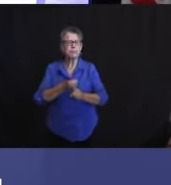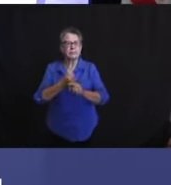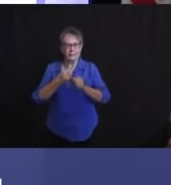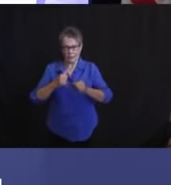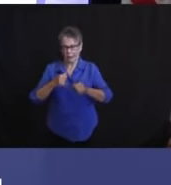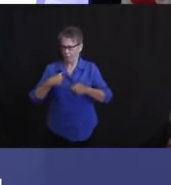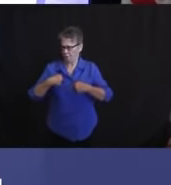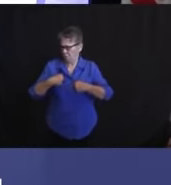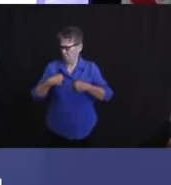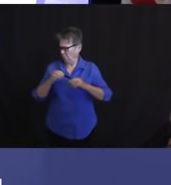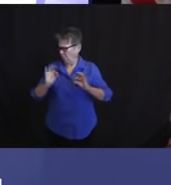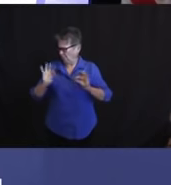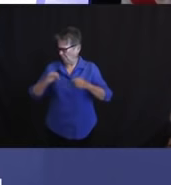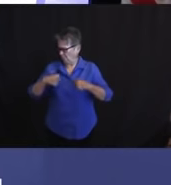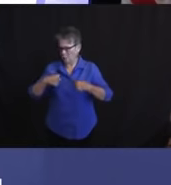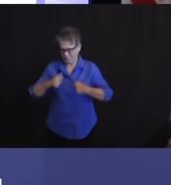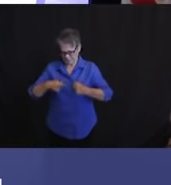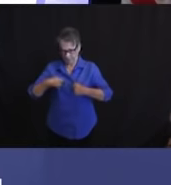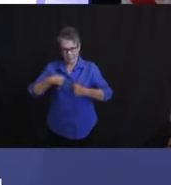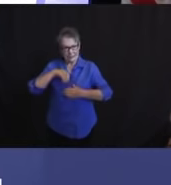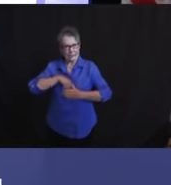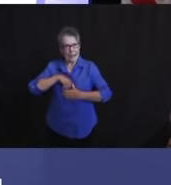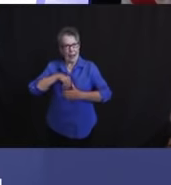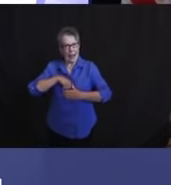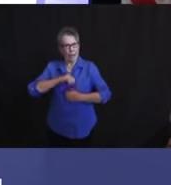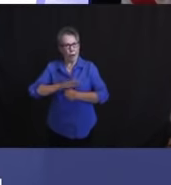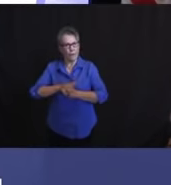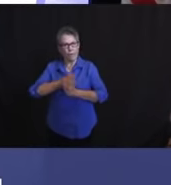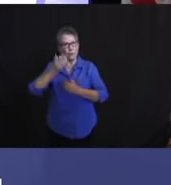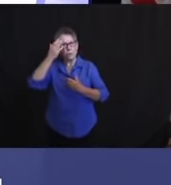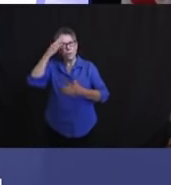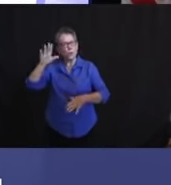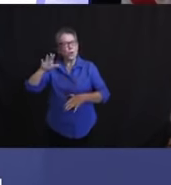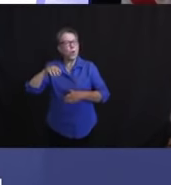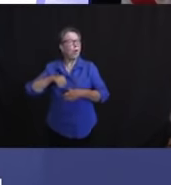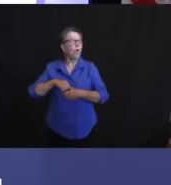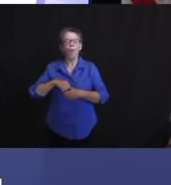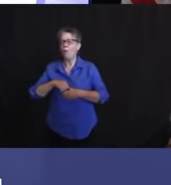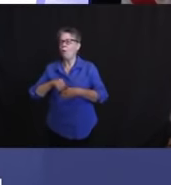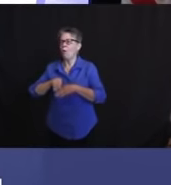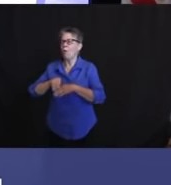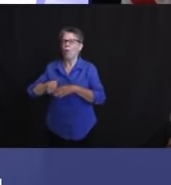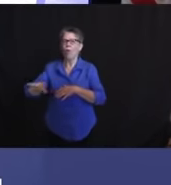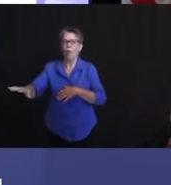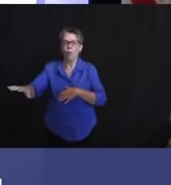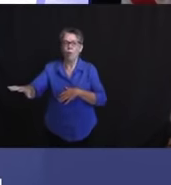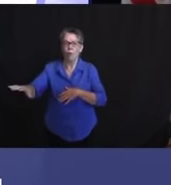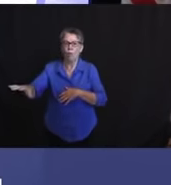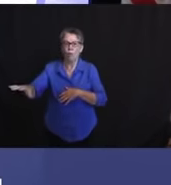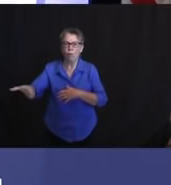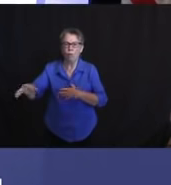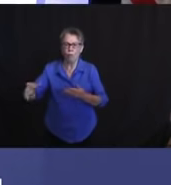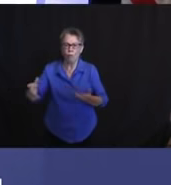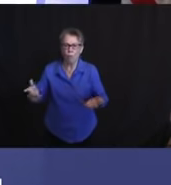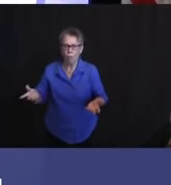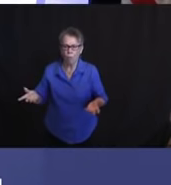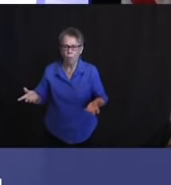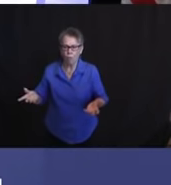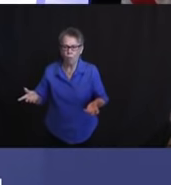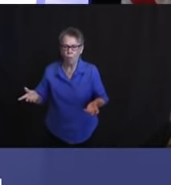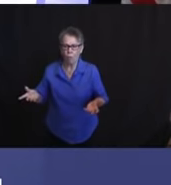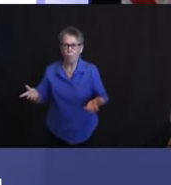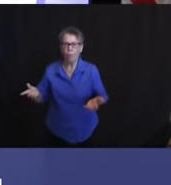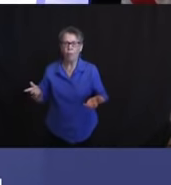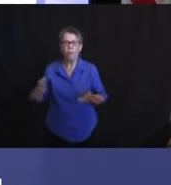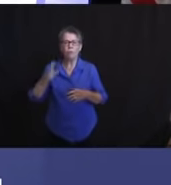other precautions. Earlier this summer, we saw how a house party during Memorial Weekend in Cape May County led